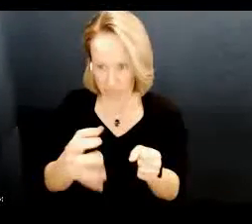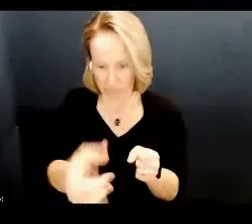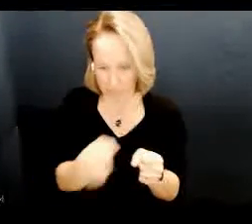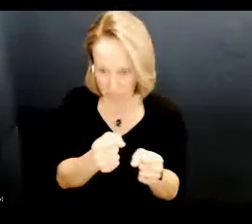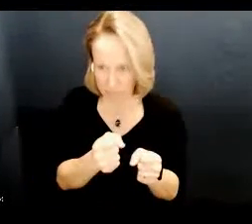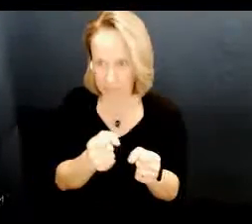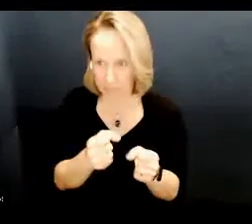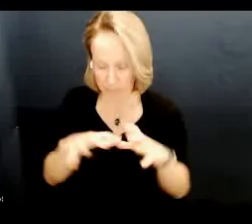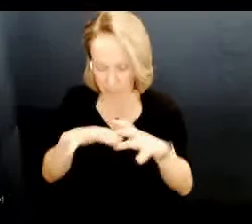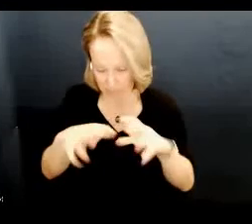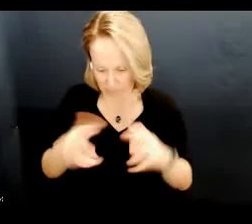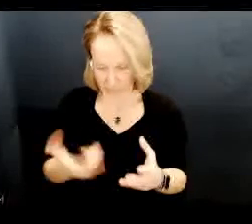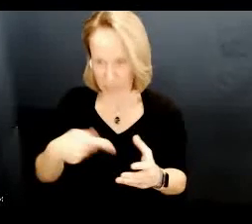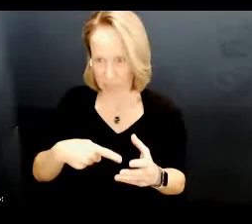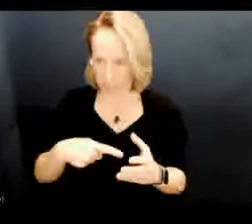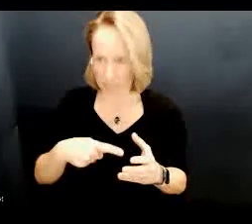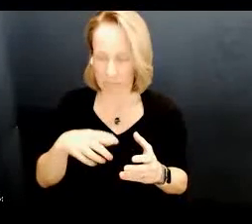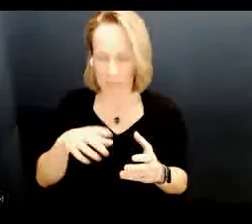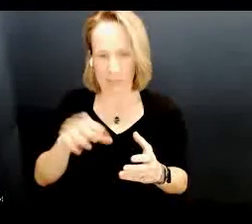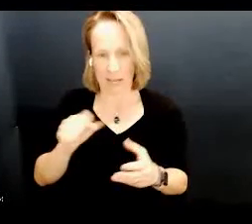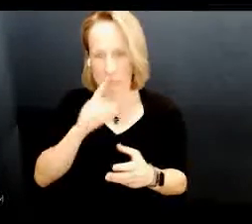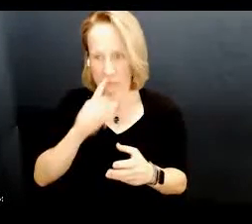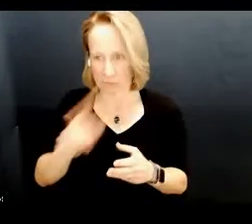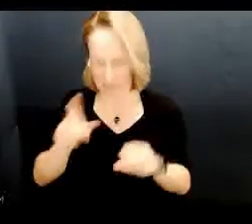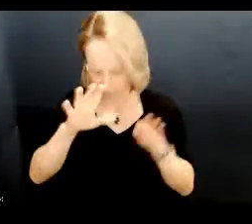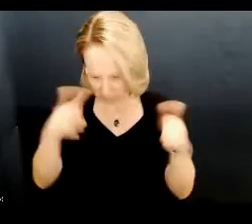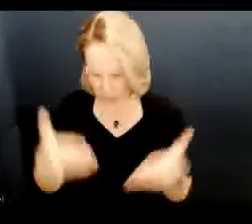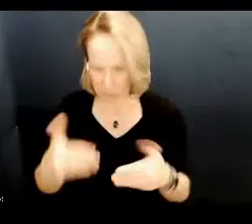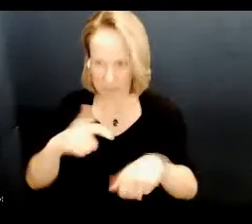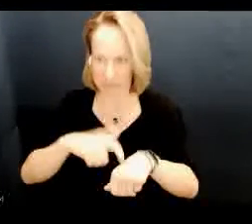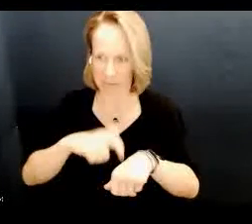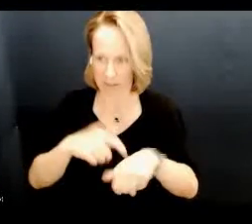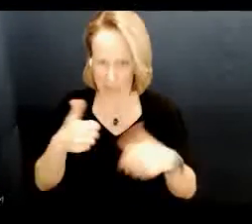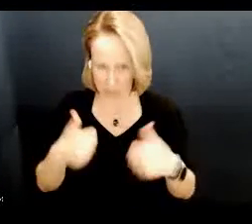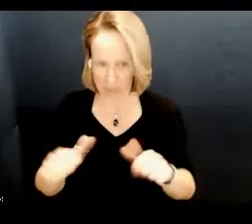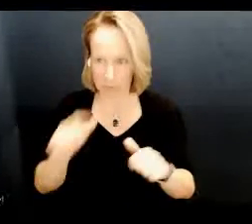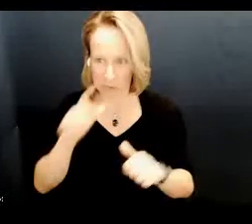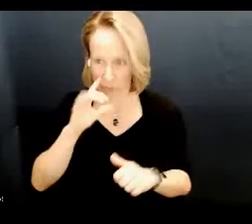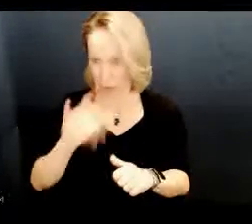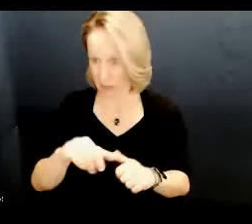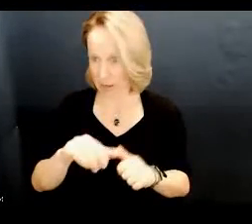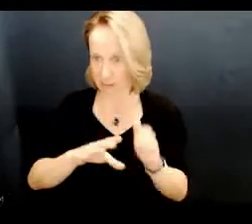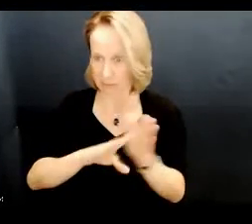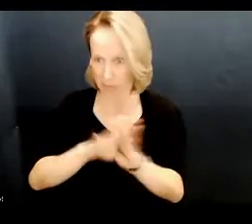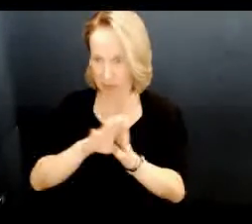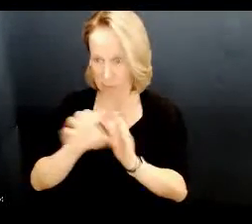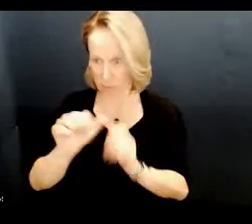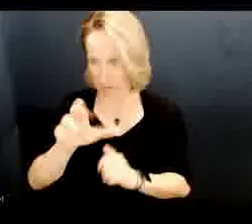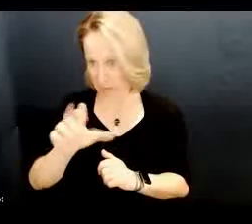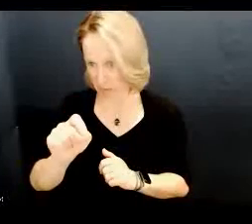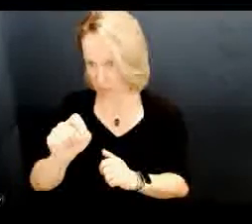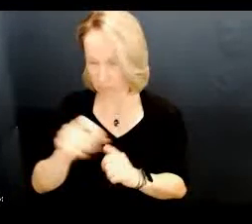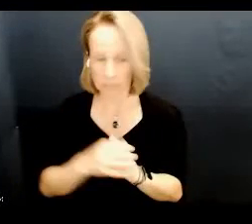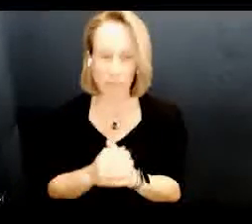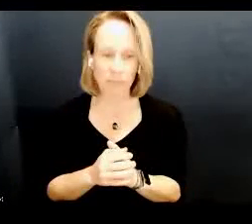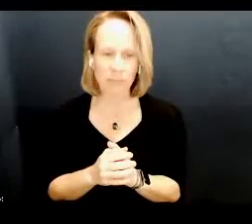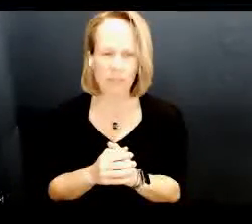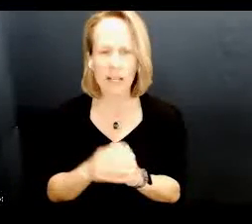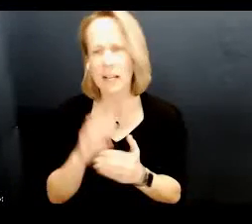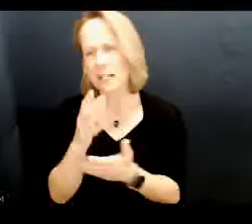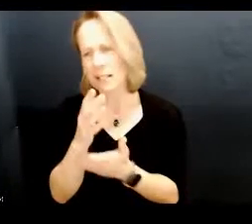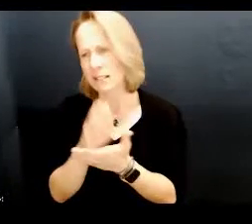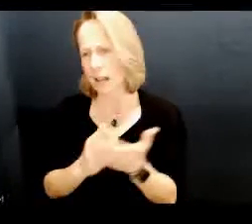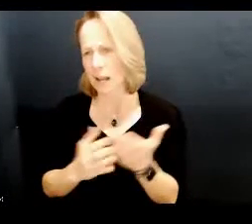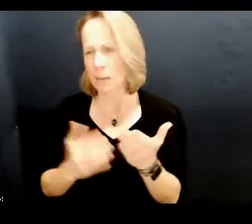devote that time and effort to developing the SART. Other SARTs have used a standing agenda item at